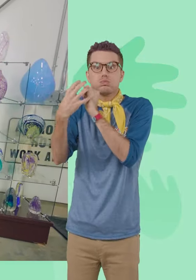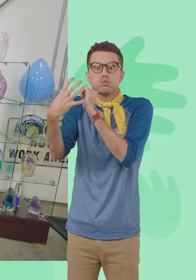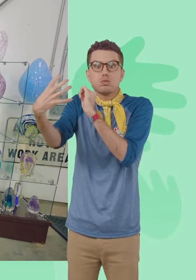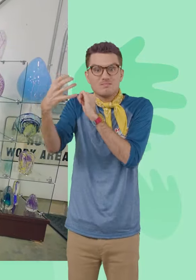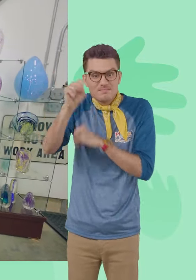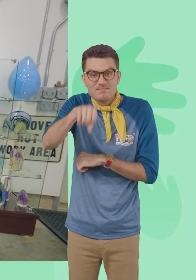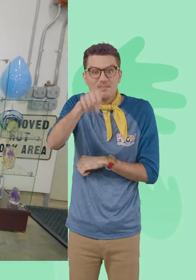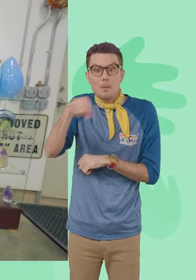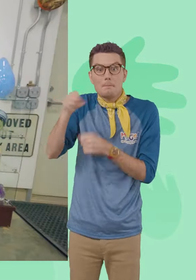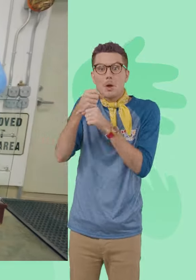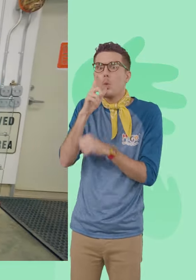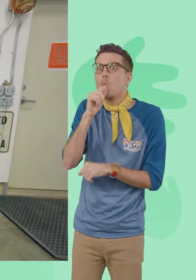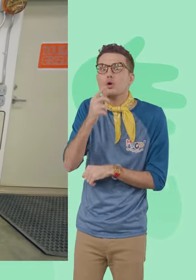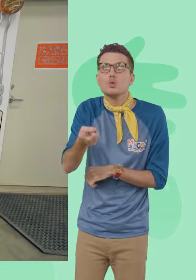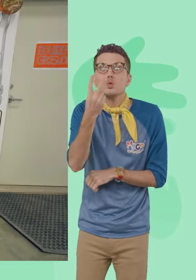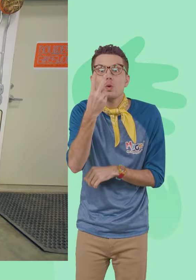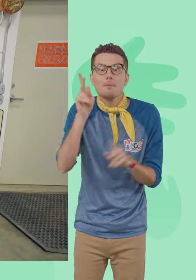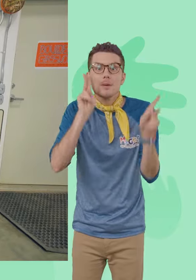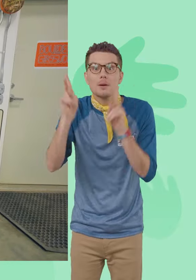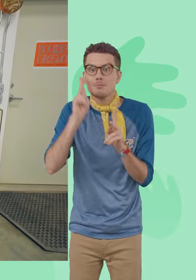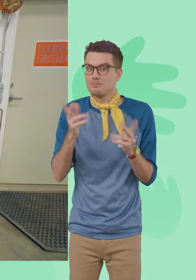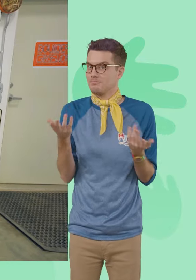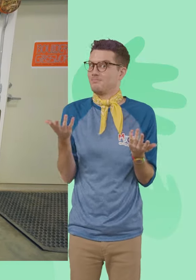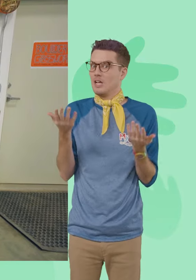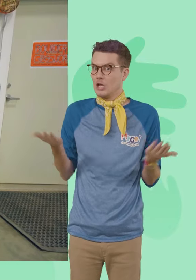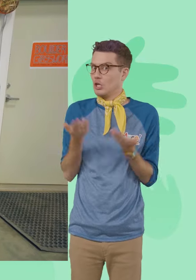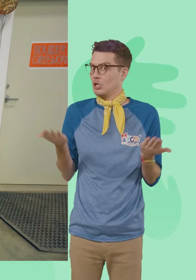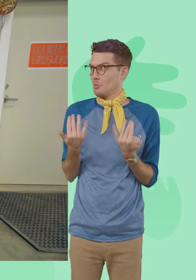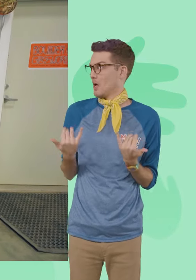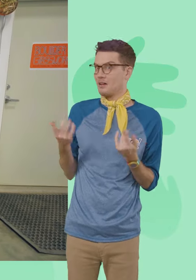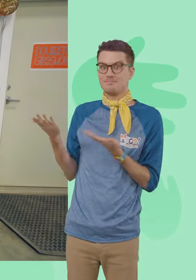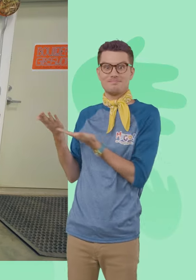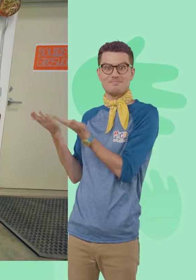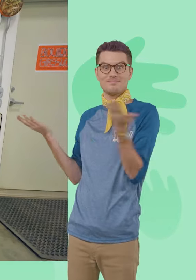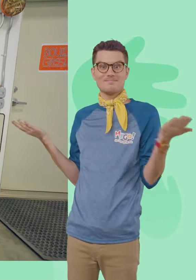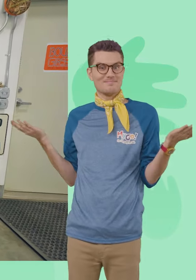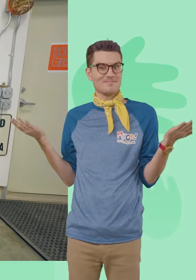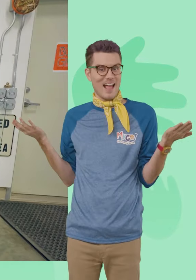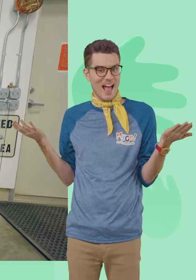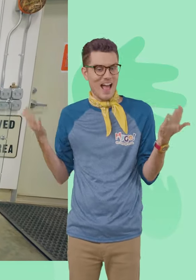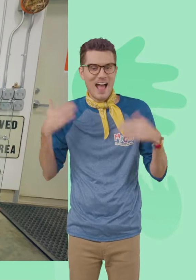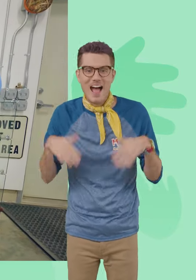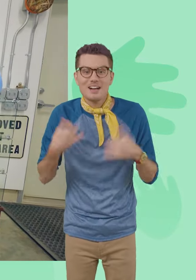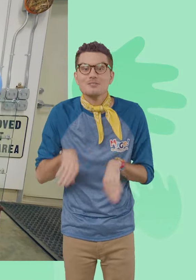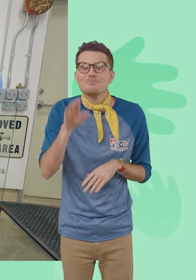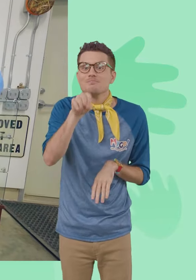these is turned or blown. Yeah, they're made by two people right